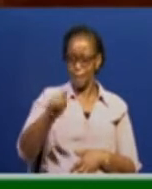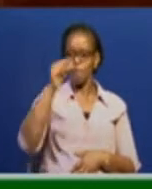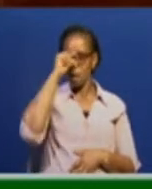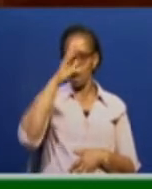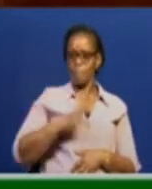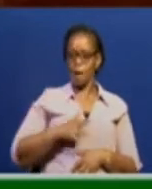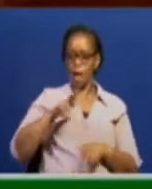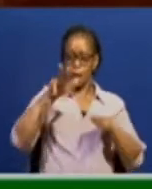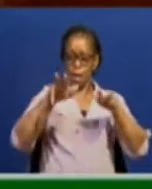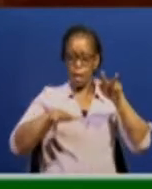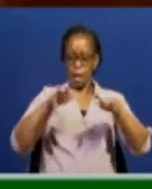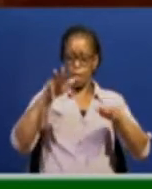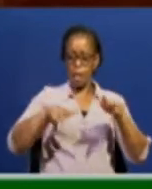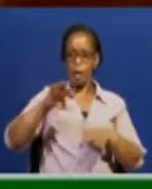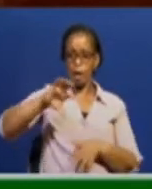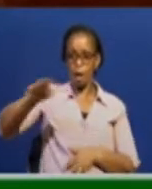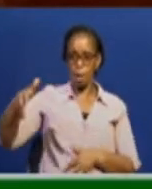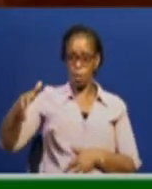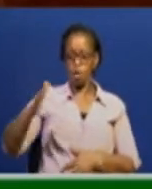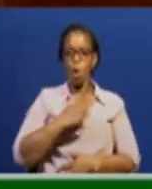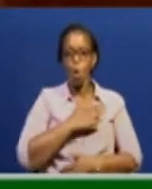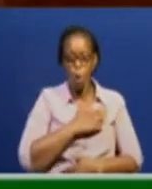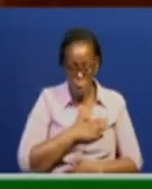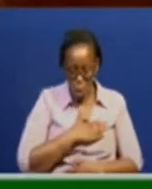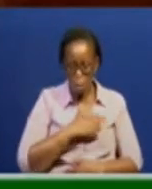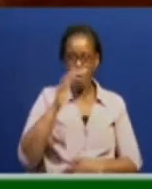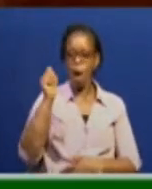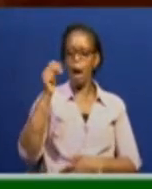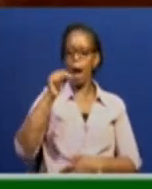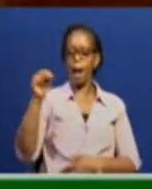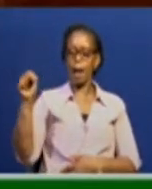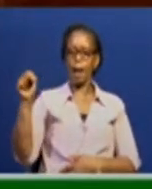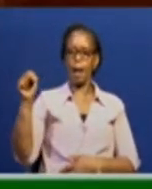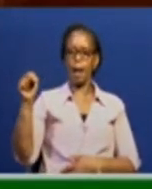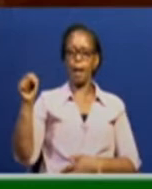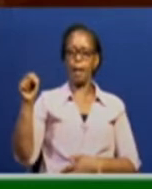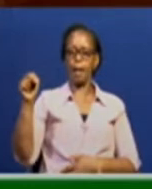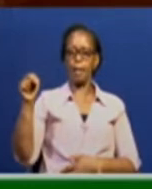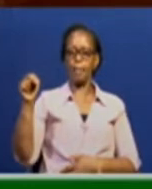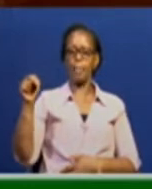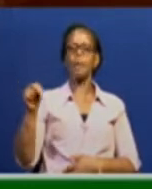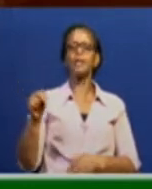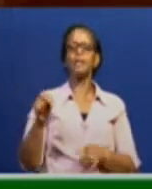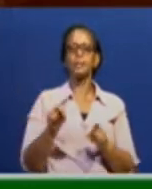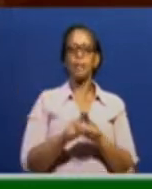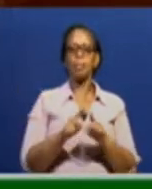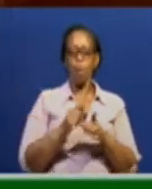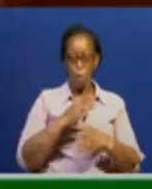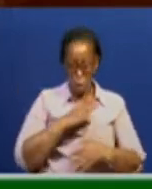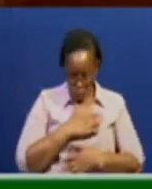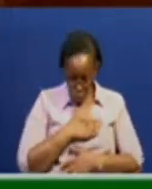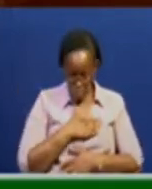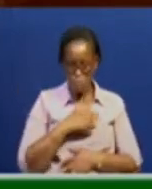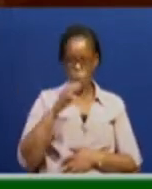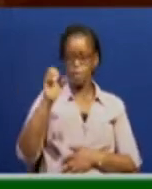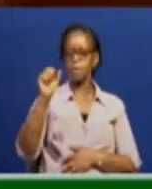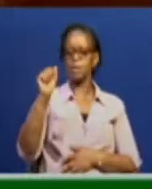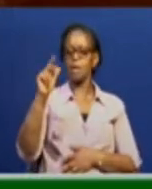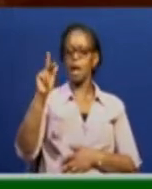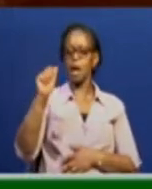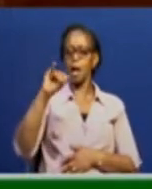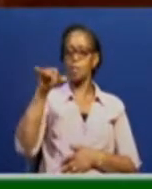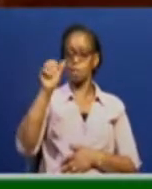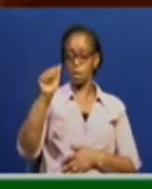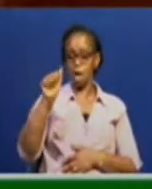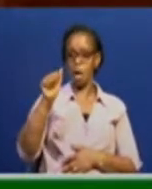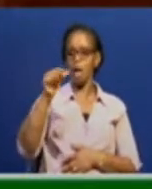County, the Honorable Anne Waiguru, EGH, and the Honorable Johnson Sakaja, Governor